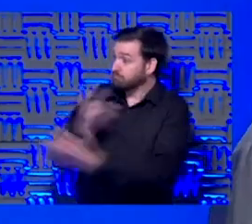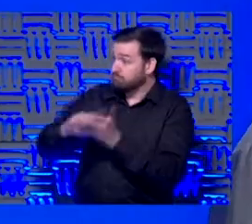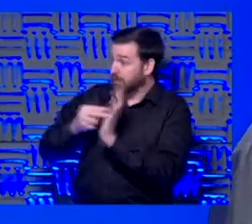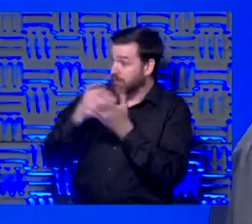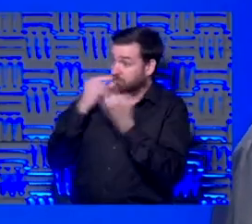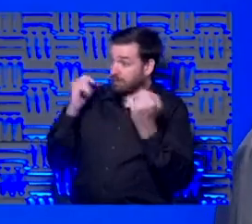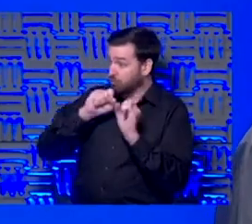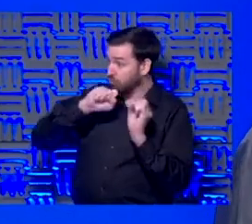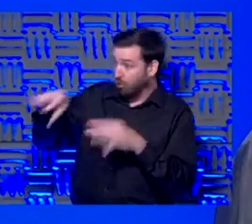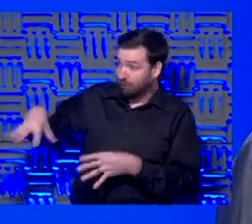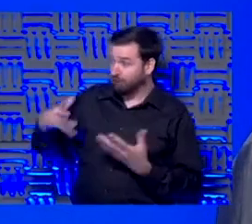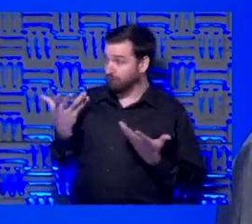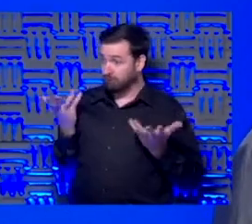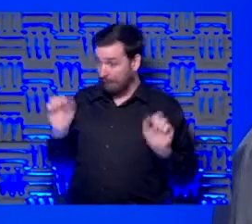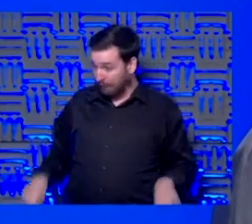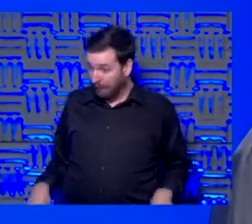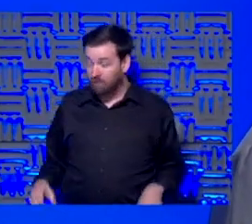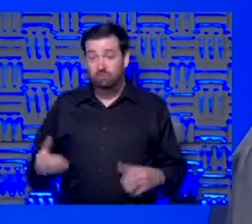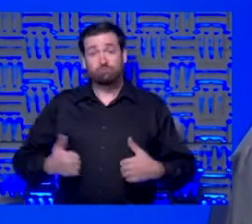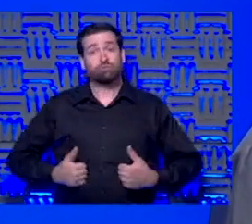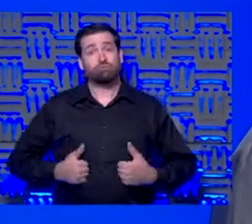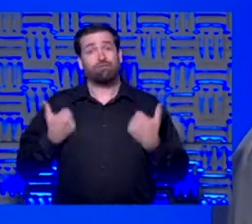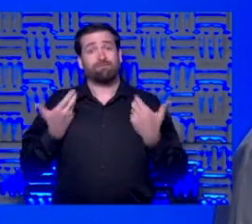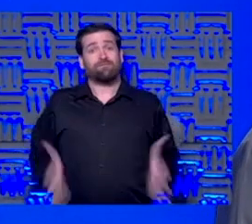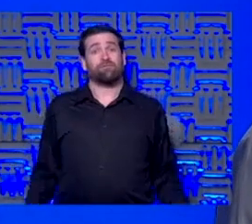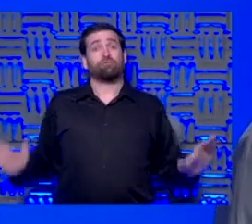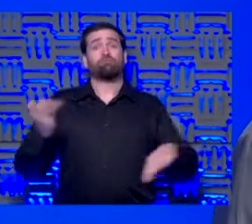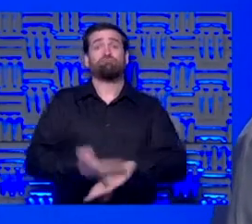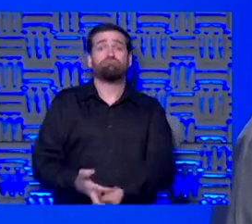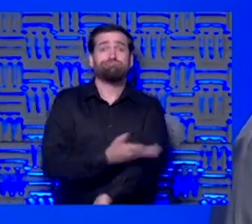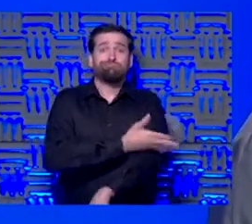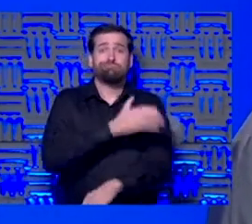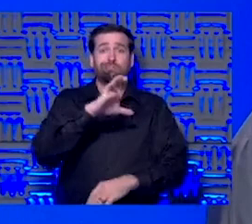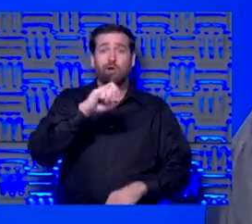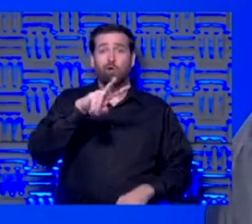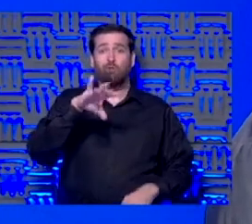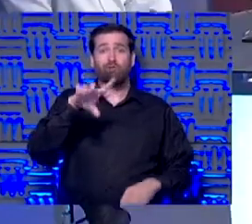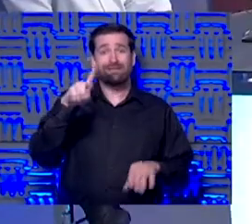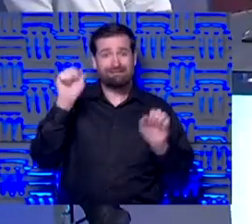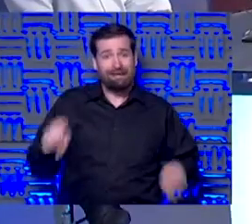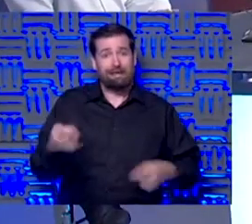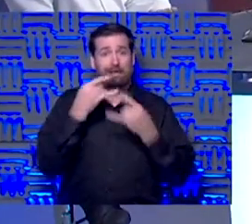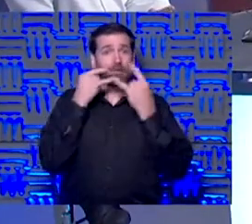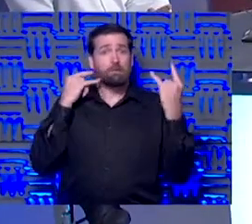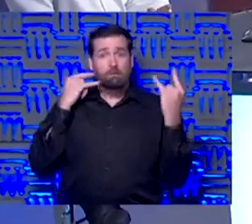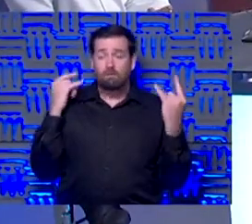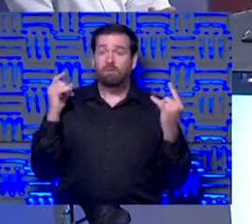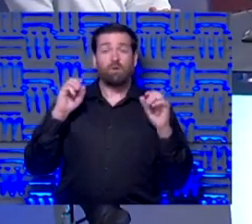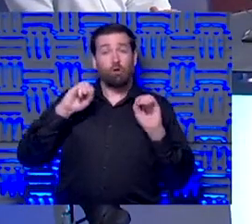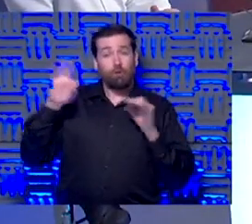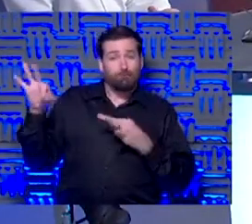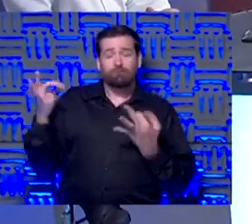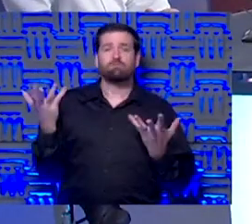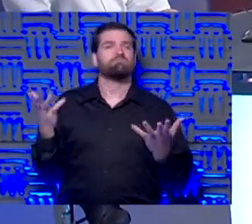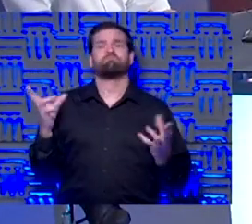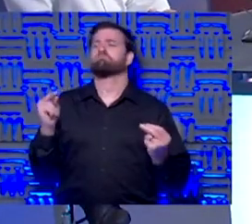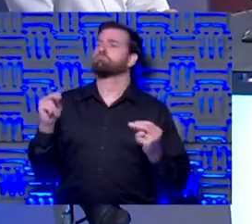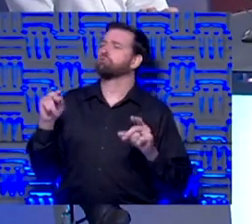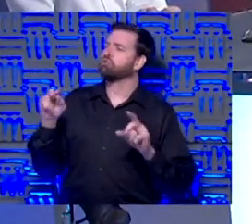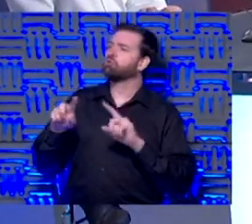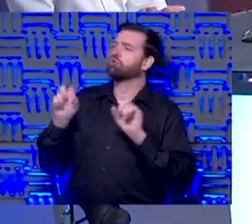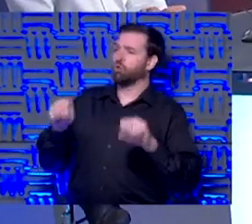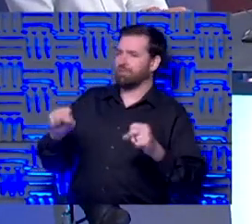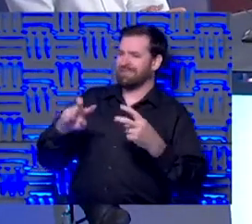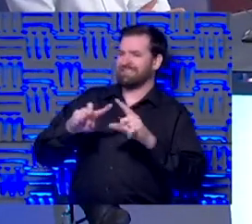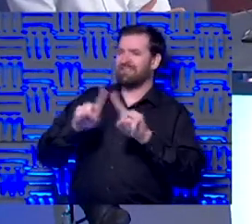mask off either. If you've survived COVID, that does not mean that you can take your mask off either. So. Yeah, and because there can be different strains of COVID around, we think.